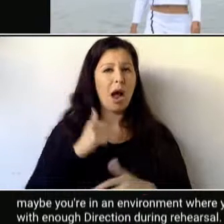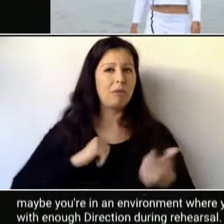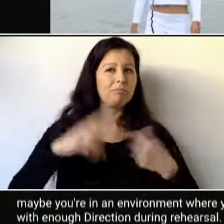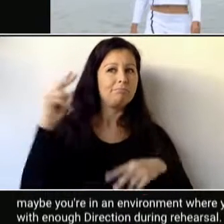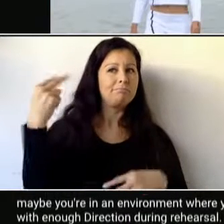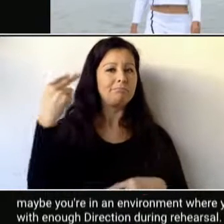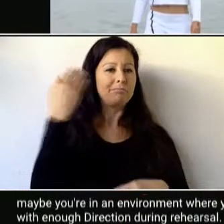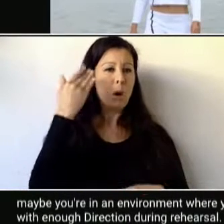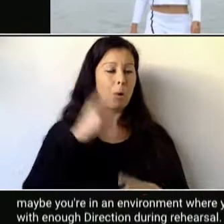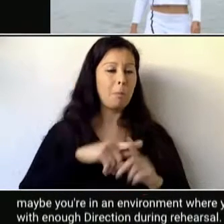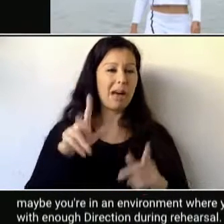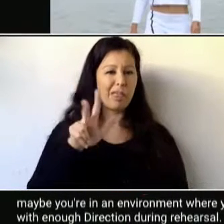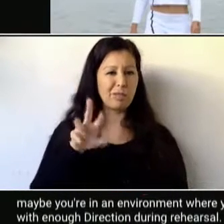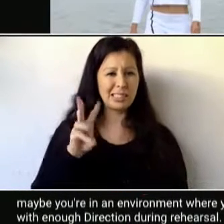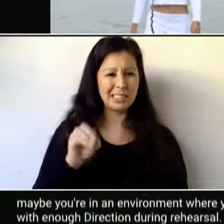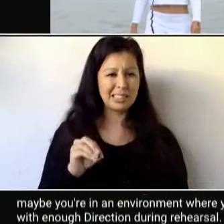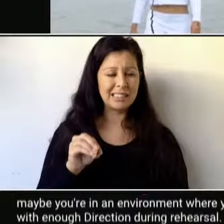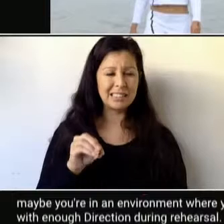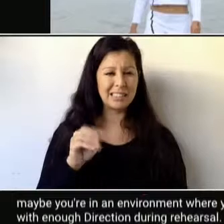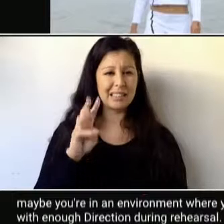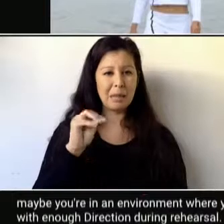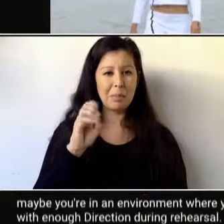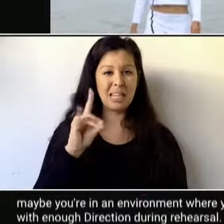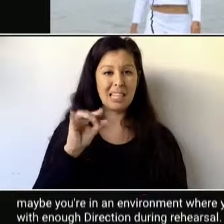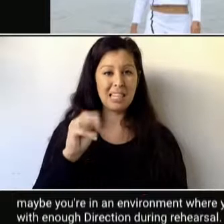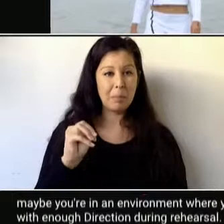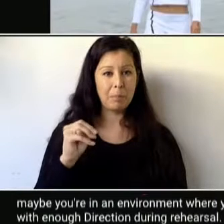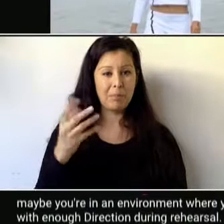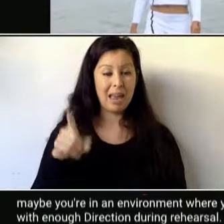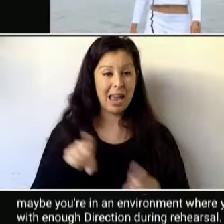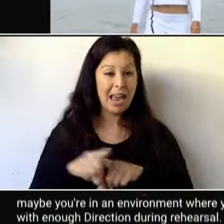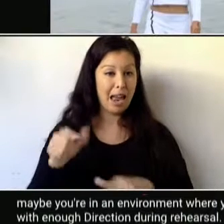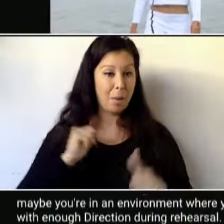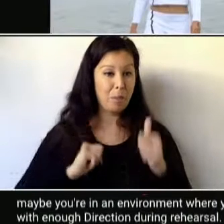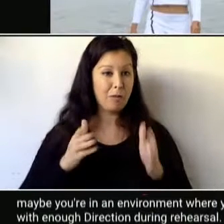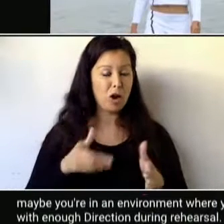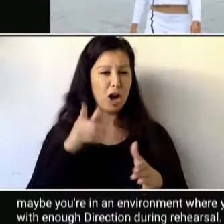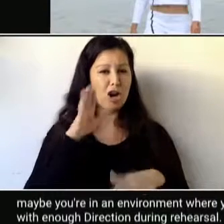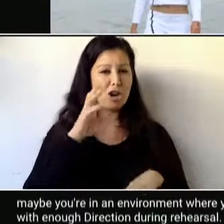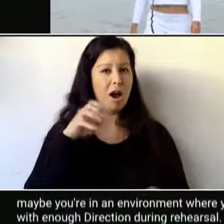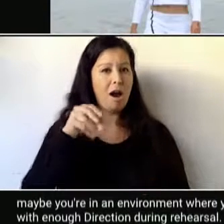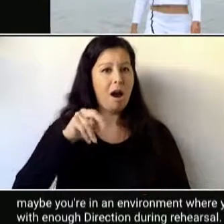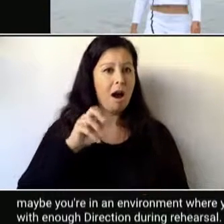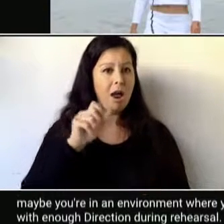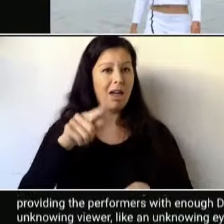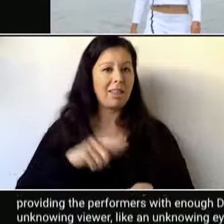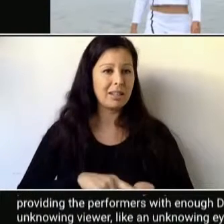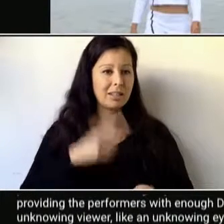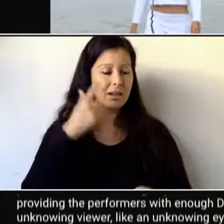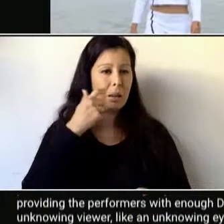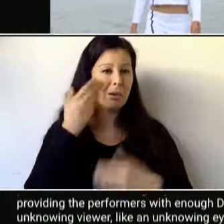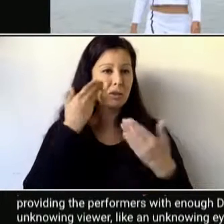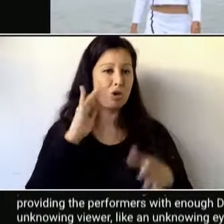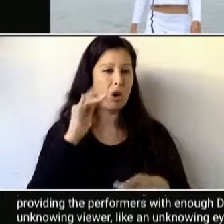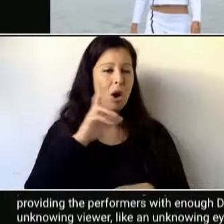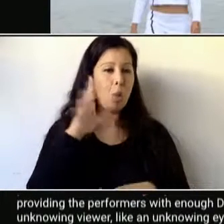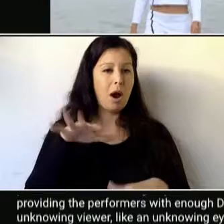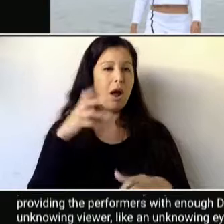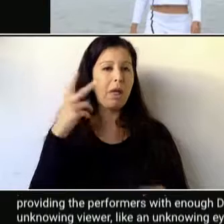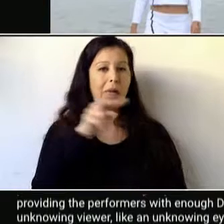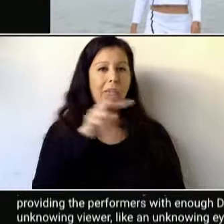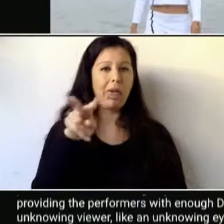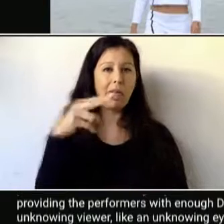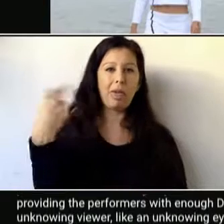with a 360 medium is that as a performer, you have to be on all the time because you don't know where the audience is